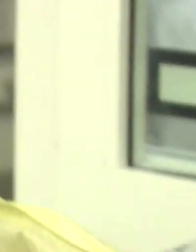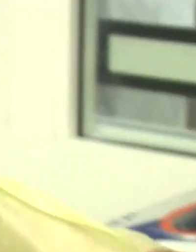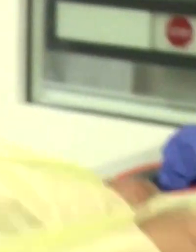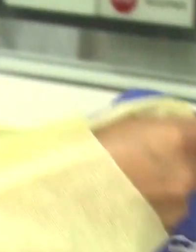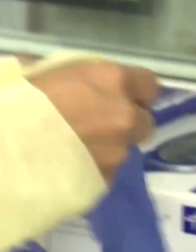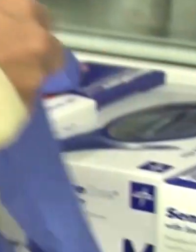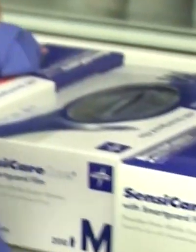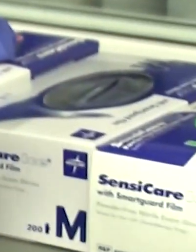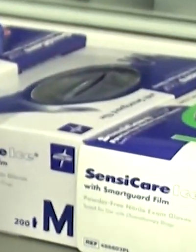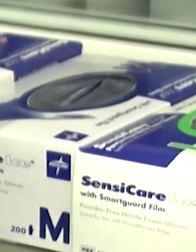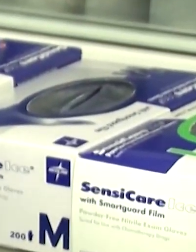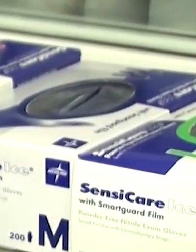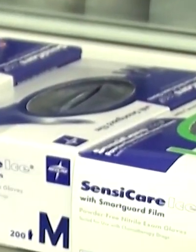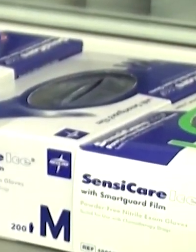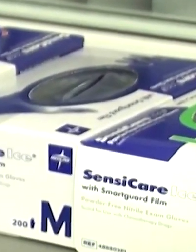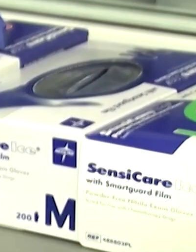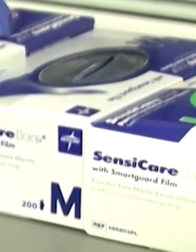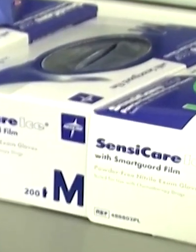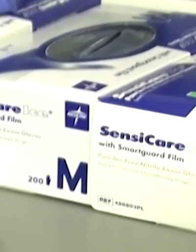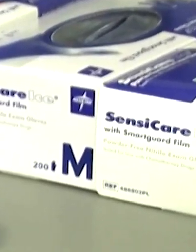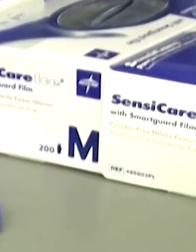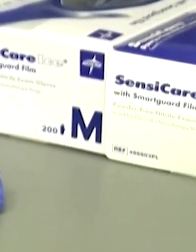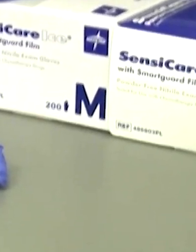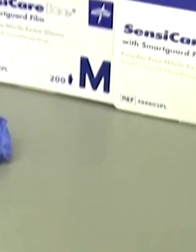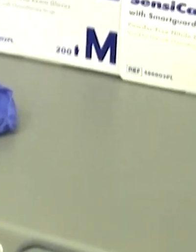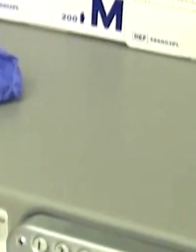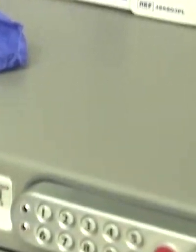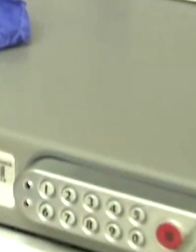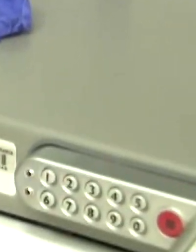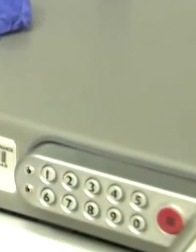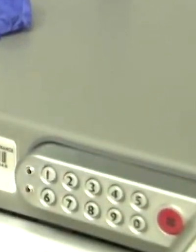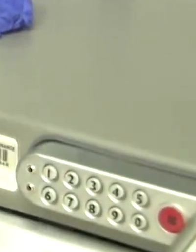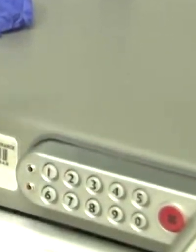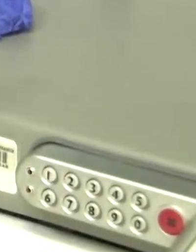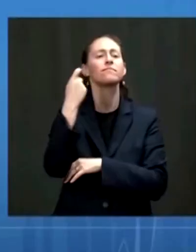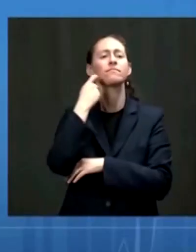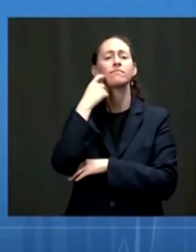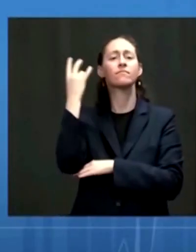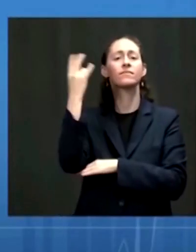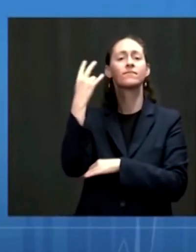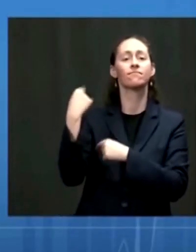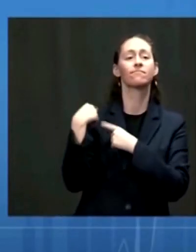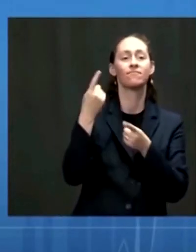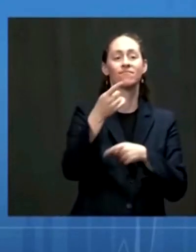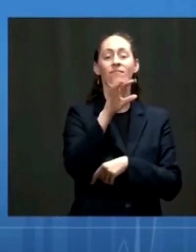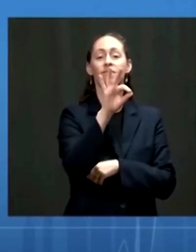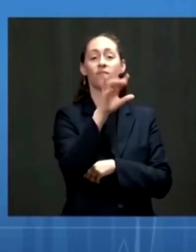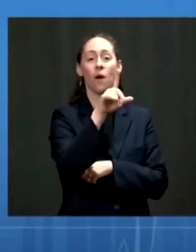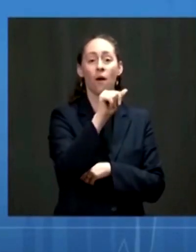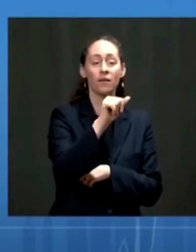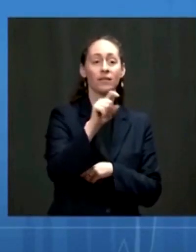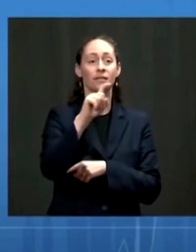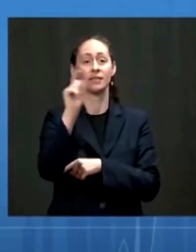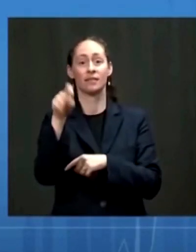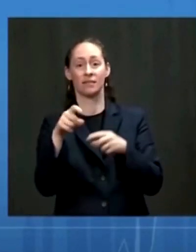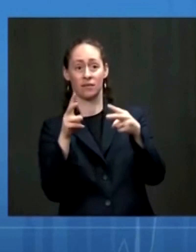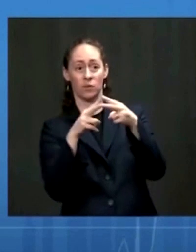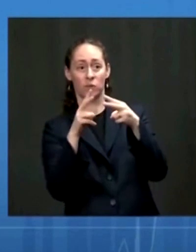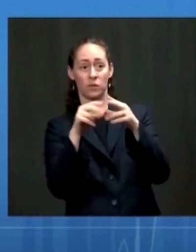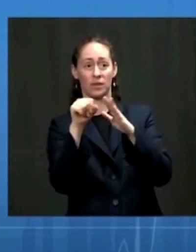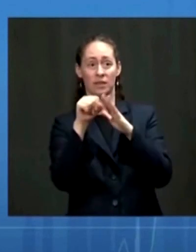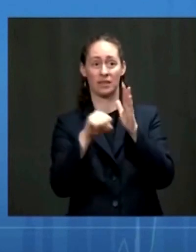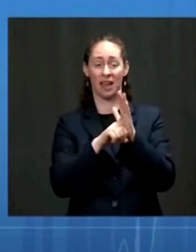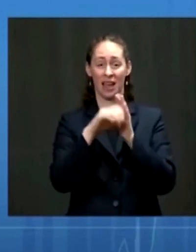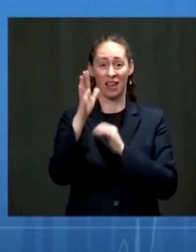on Thursday. In fact, over the past 7 days, Florida and Texas have accounted for about 1/3 of new